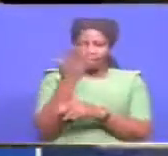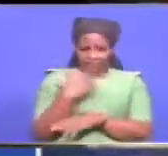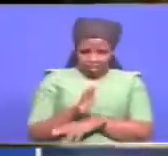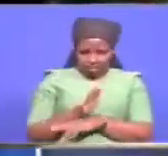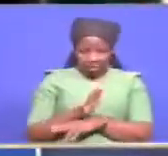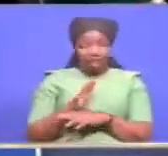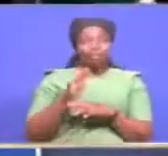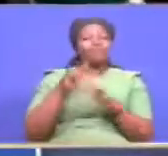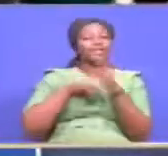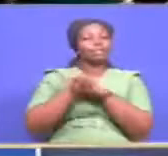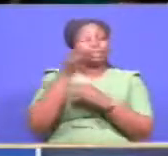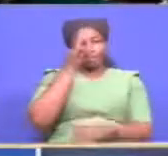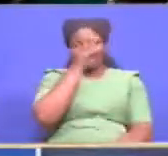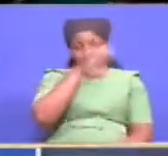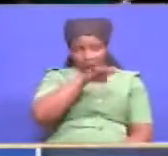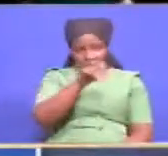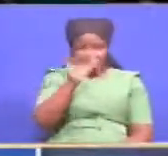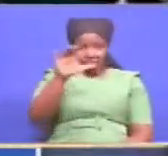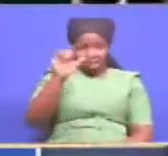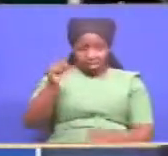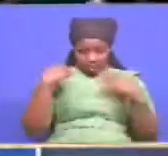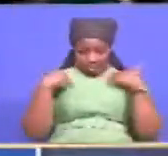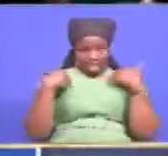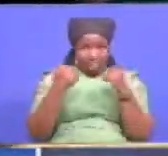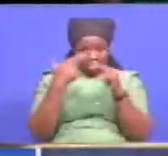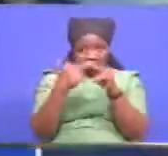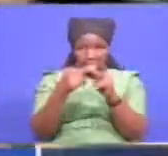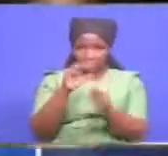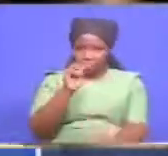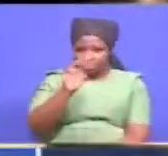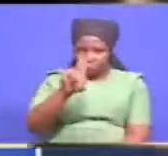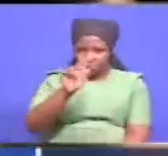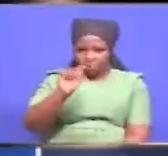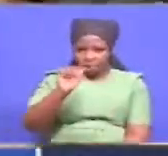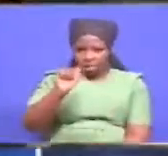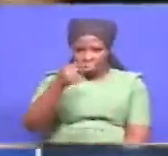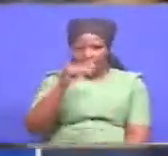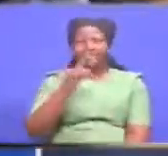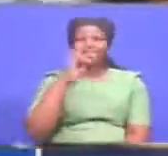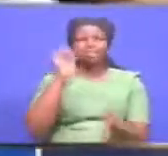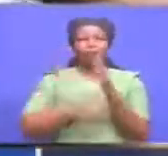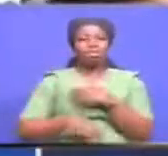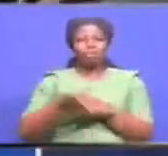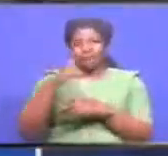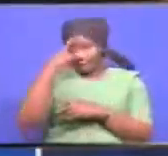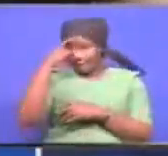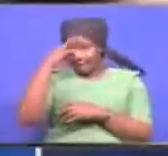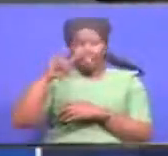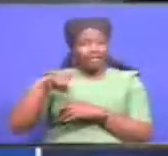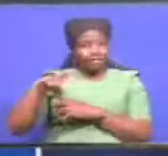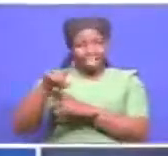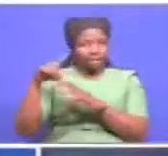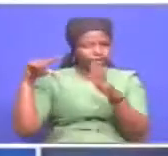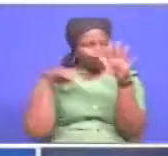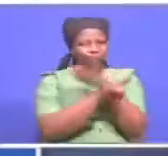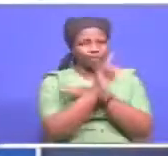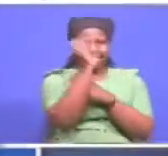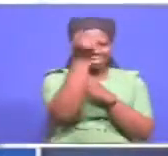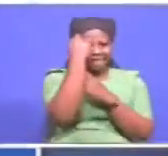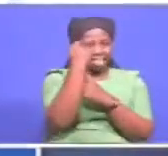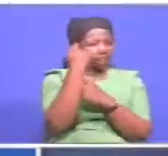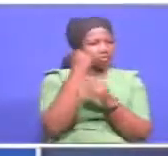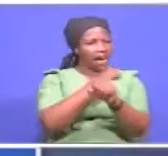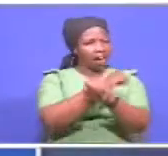Speaking in Nyeri County, Health Cabinet Secretary Mutahi Kagwe said the entry of variants in any country was inevitable.